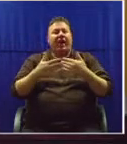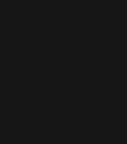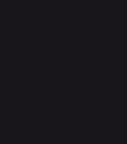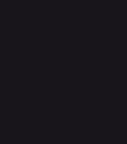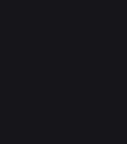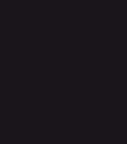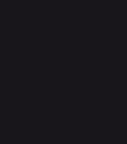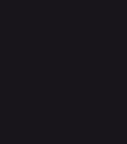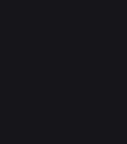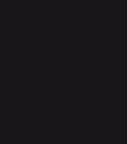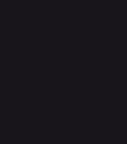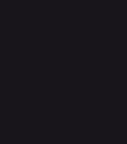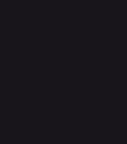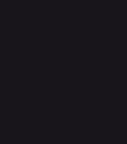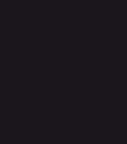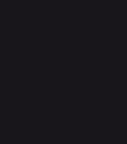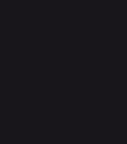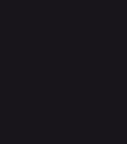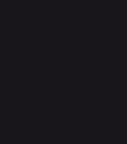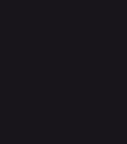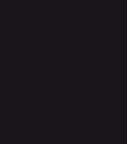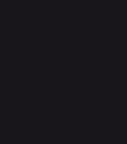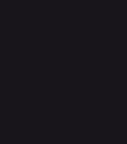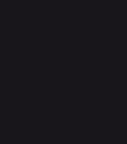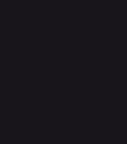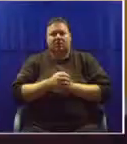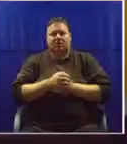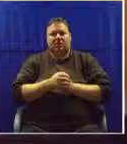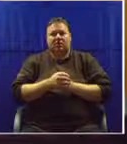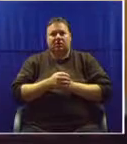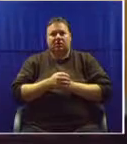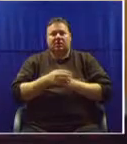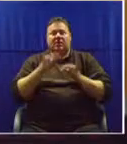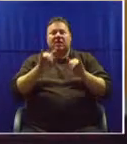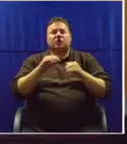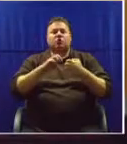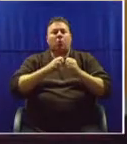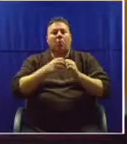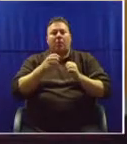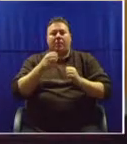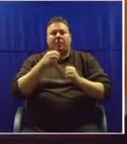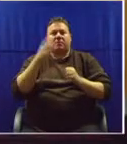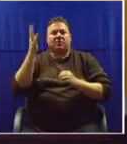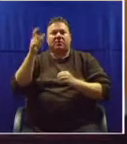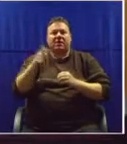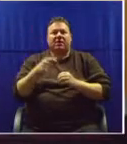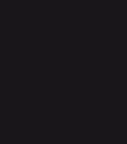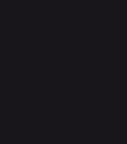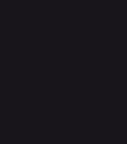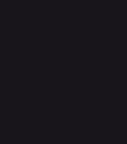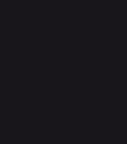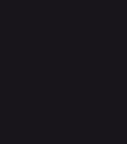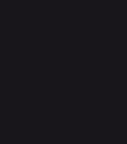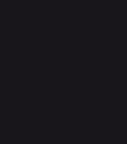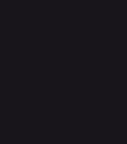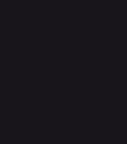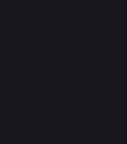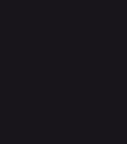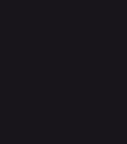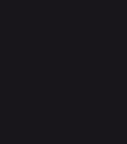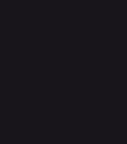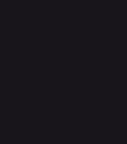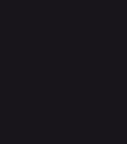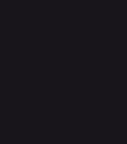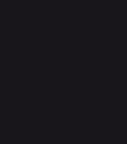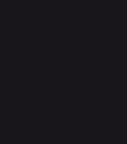But I have not finished. No way. That is the problem allow of yours, me to Speaker. Speak. or to speak on what? Because we have not had my point of order.